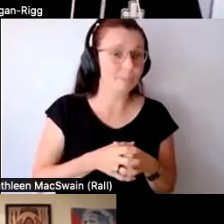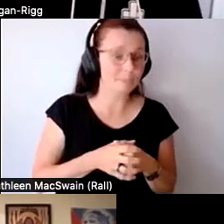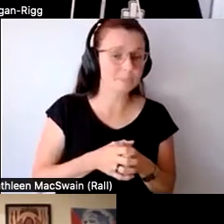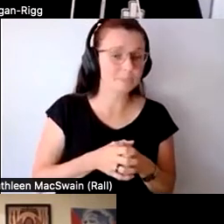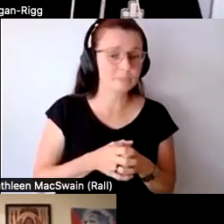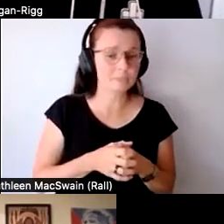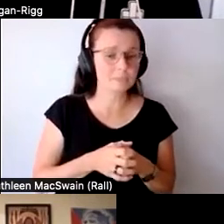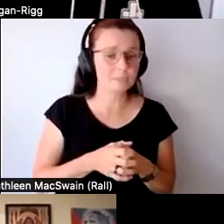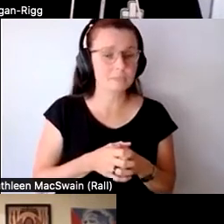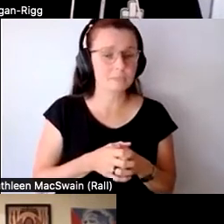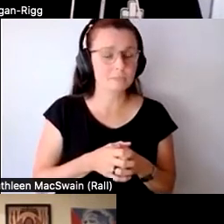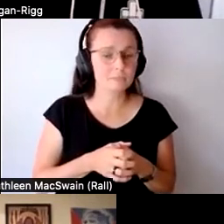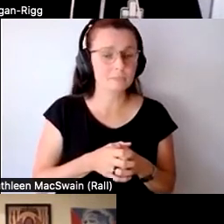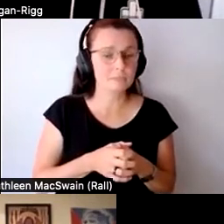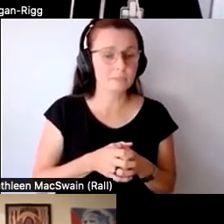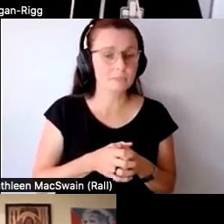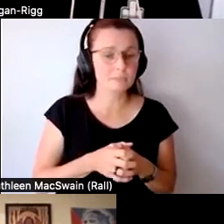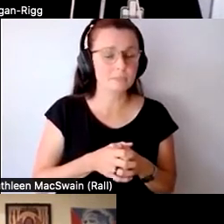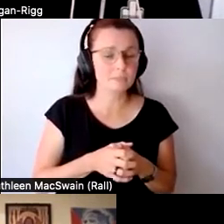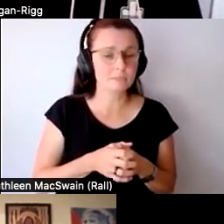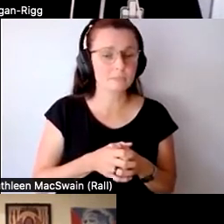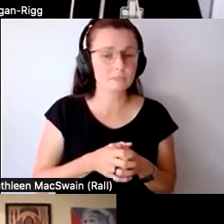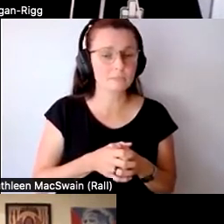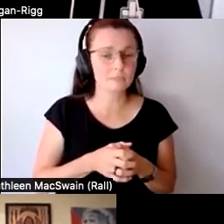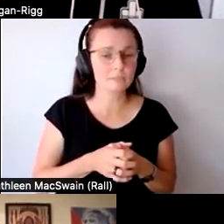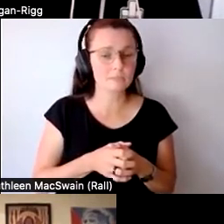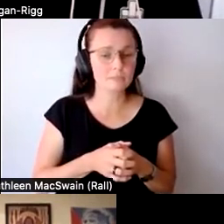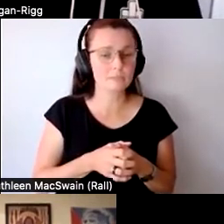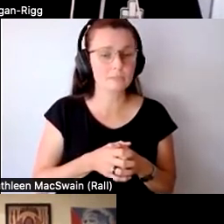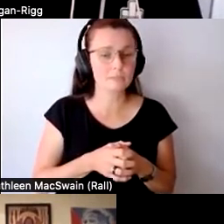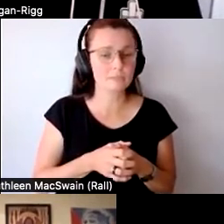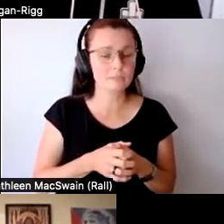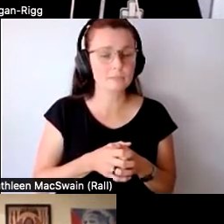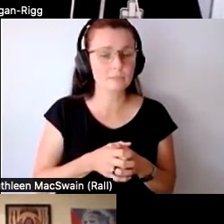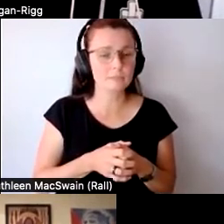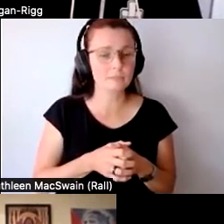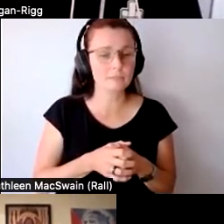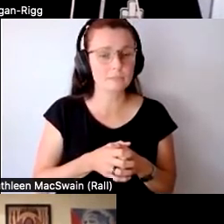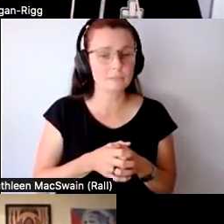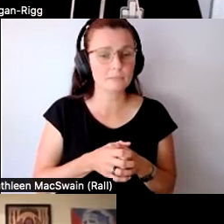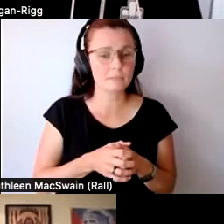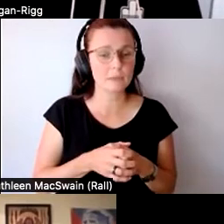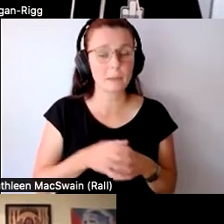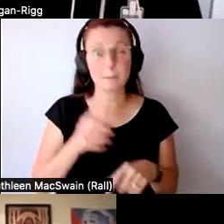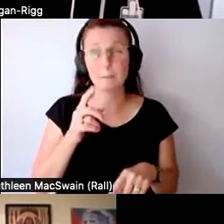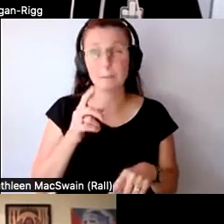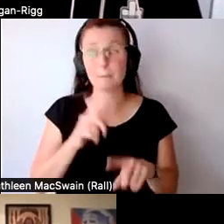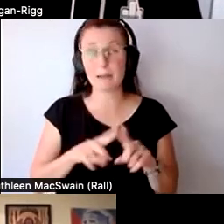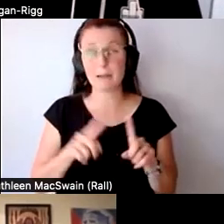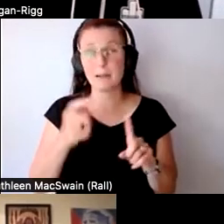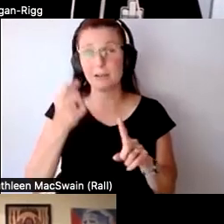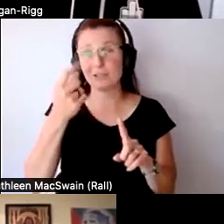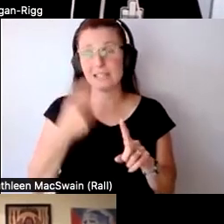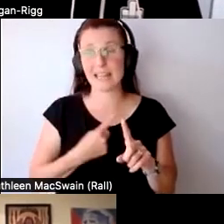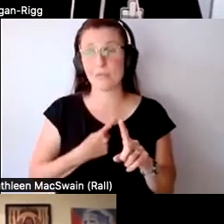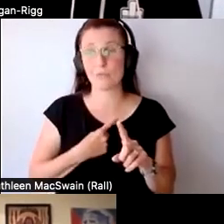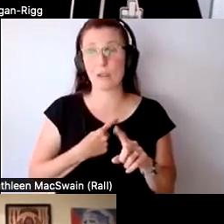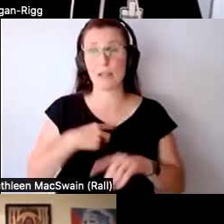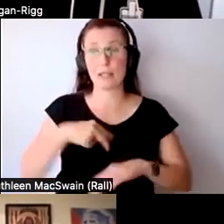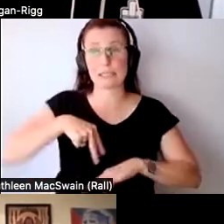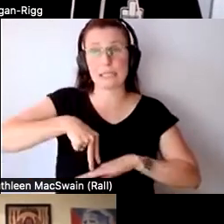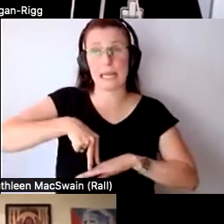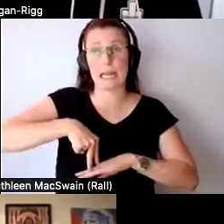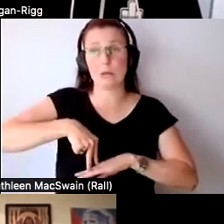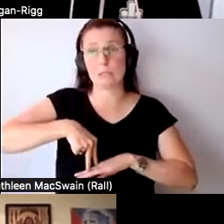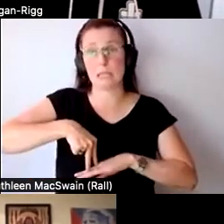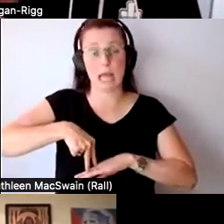But they can't, they won't be able to like actually be standing outside of the SCS, like hustling people or anything